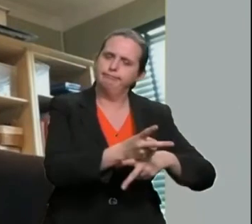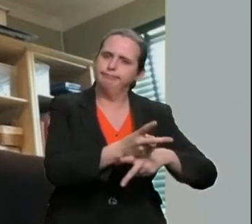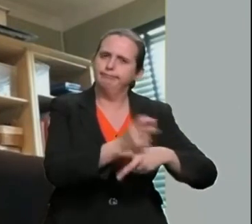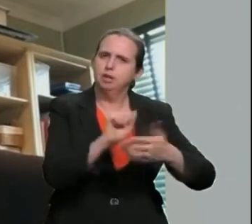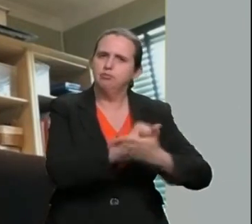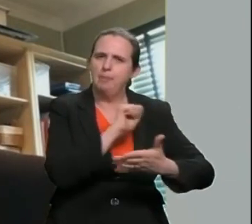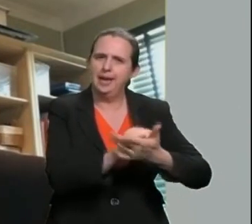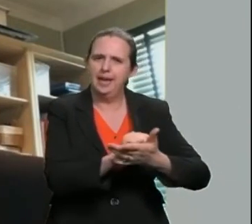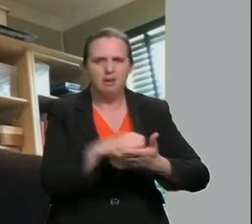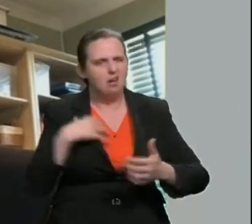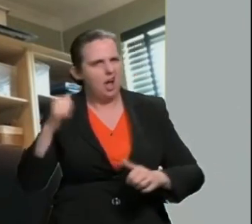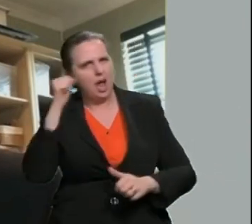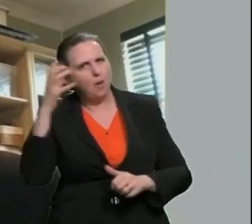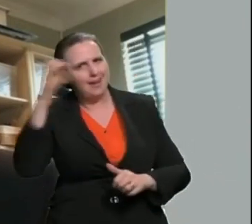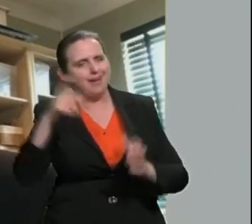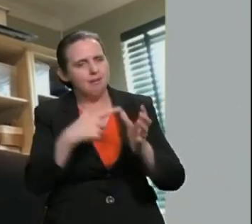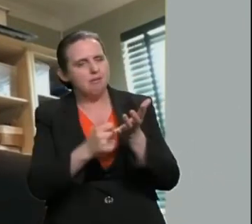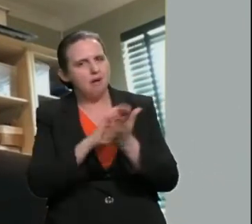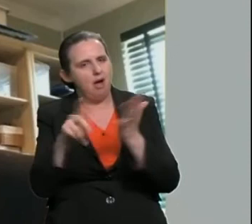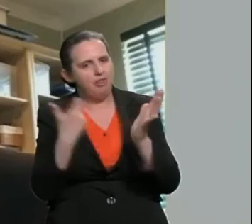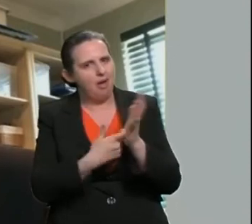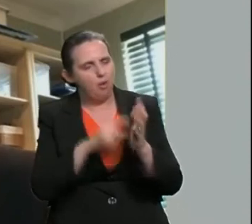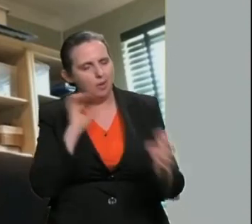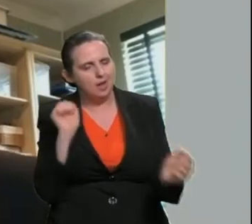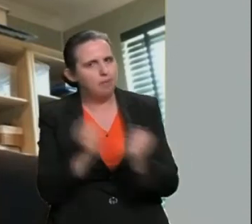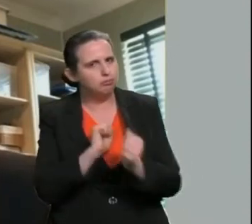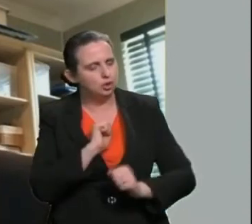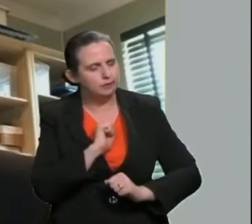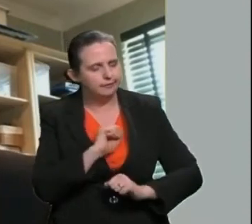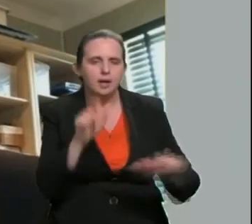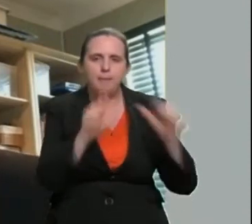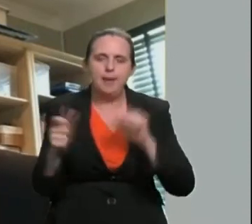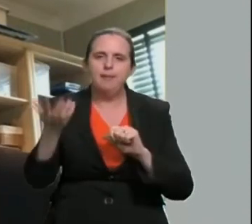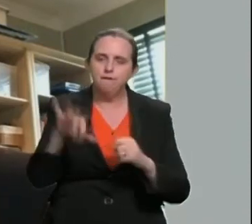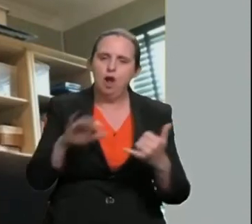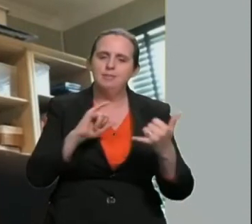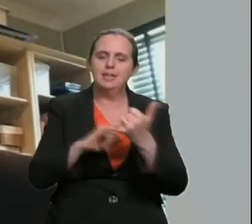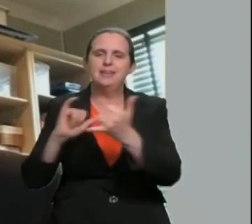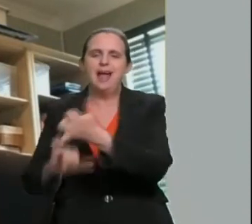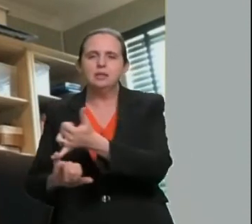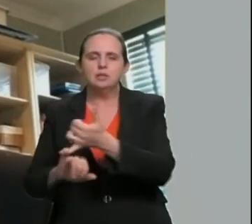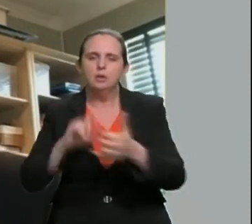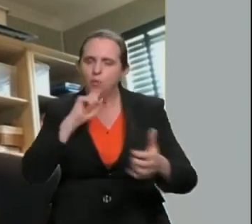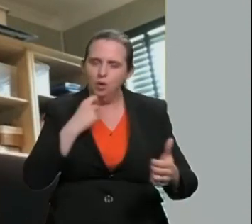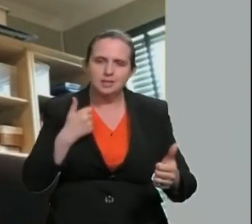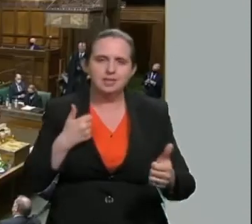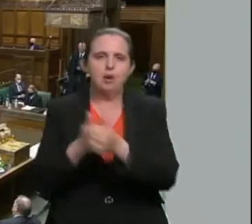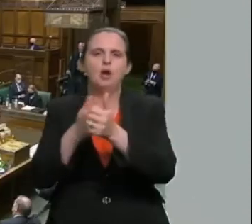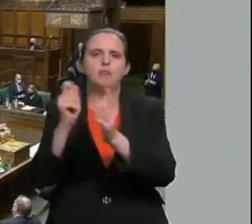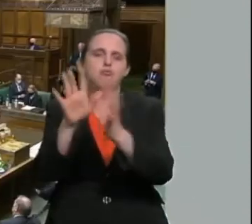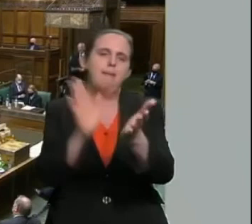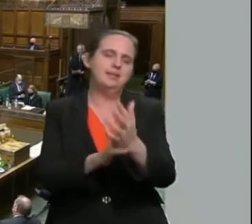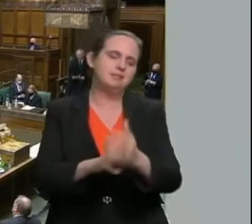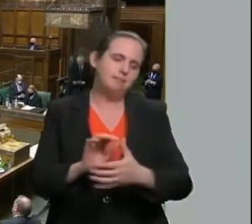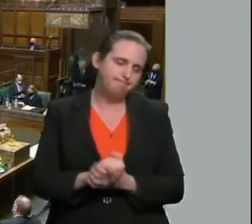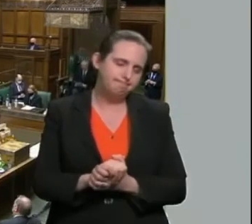know King Alfred would approve of it, and I know the people of Somerset will certainly support the Prime Minister if he supports us. Prime